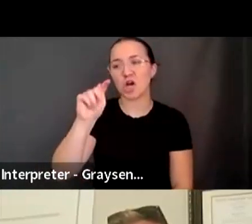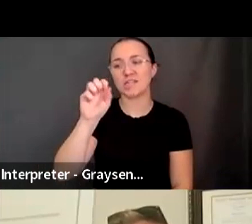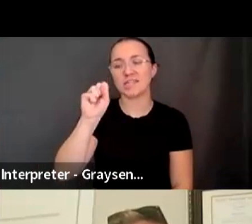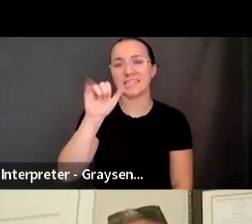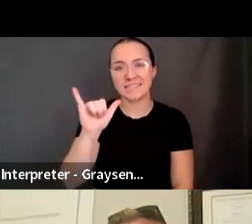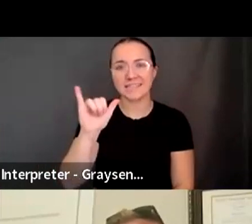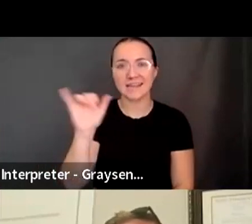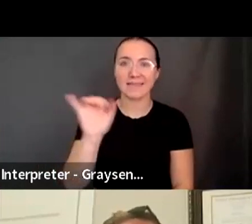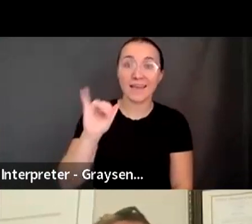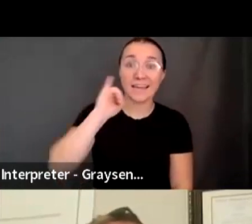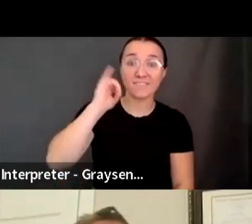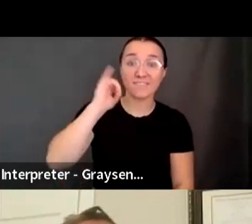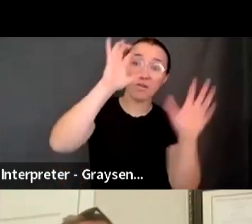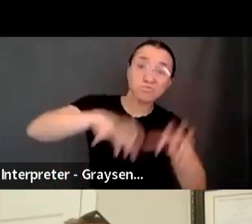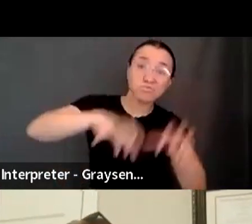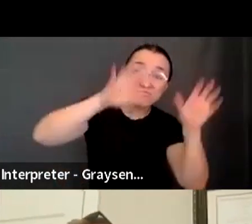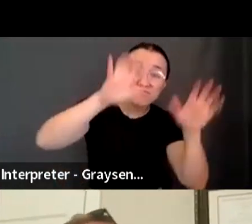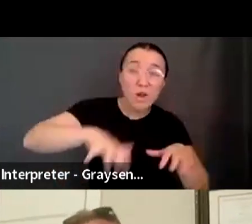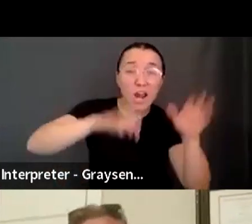something,